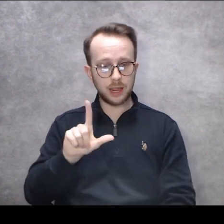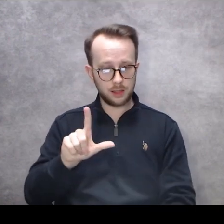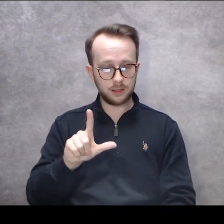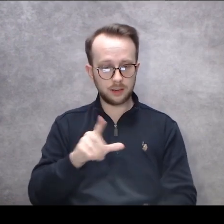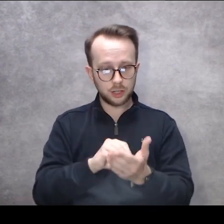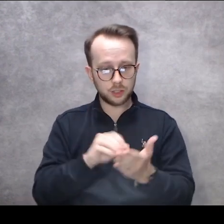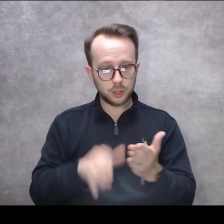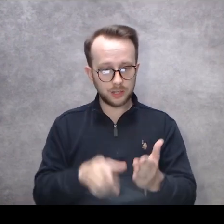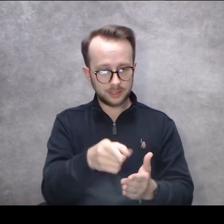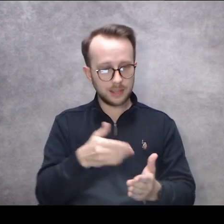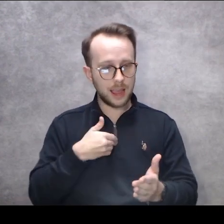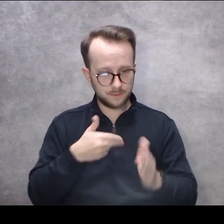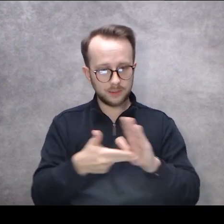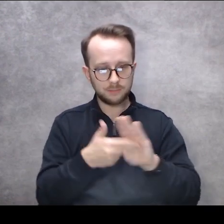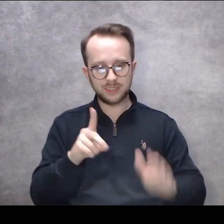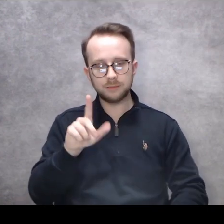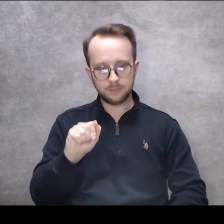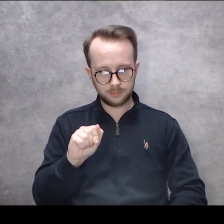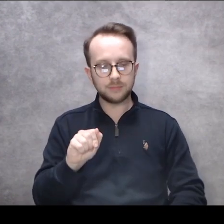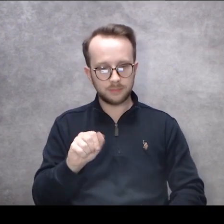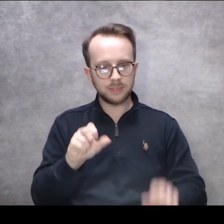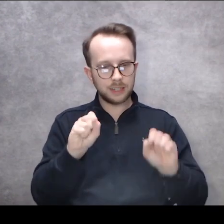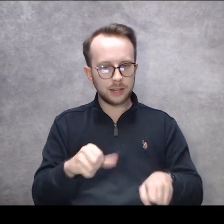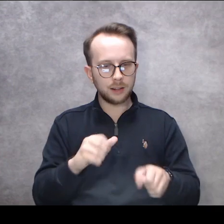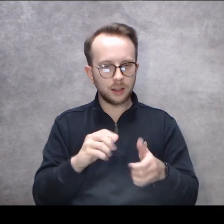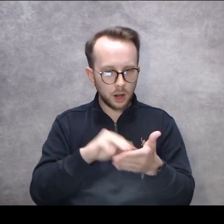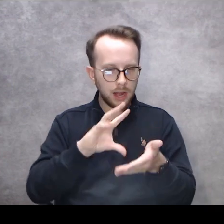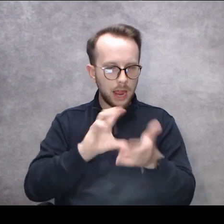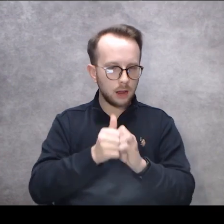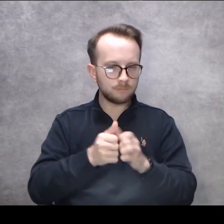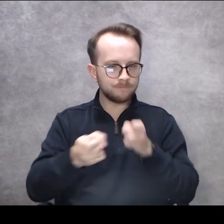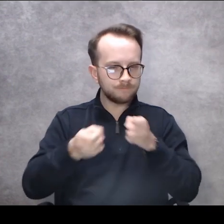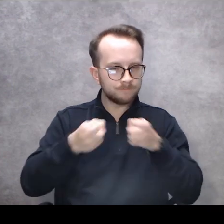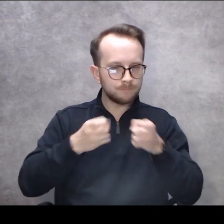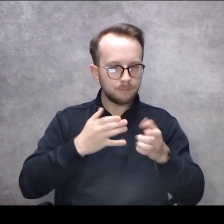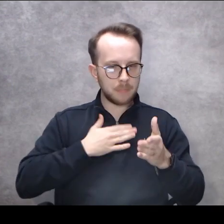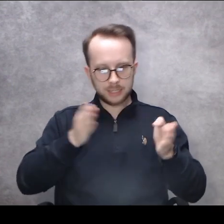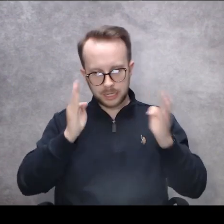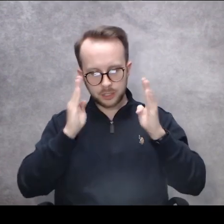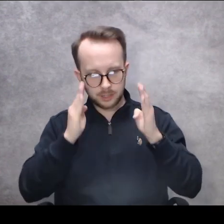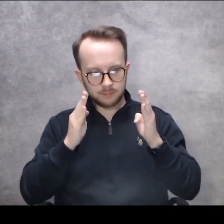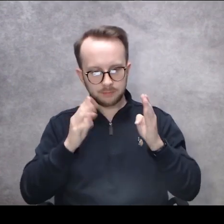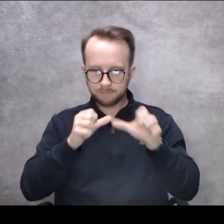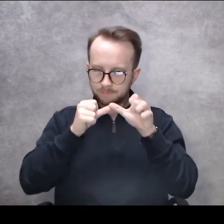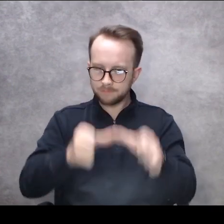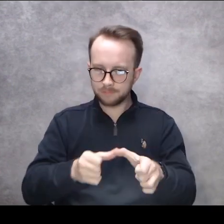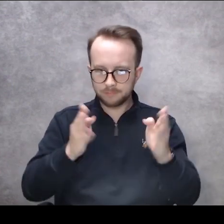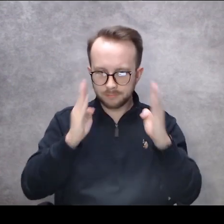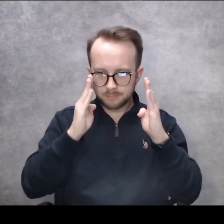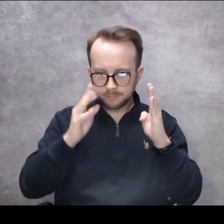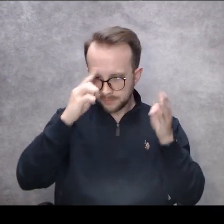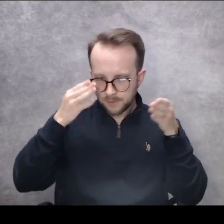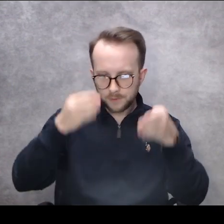disabilities can learn to regulate their attention, to sustain the effort and concentration required for these